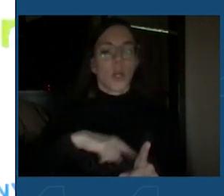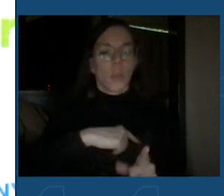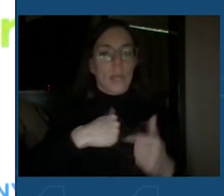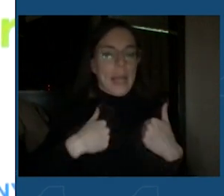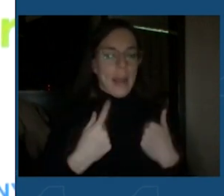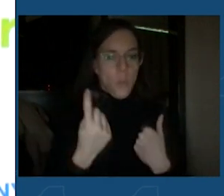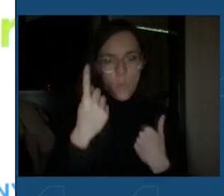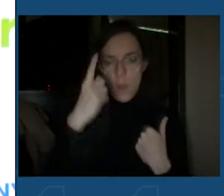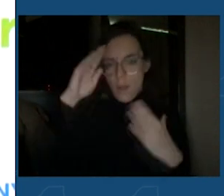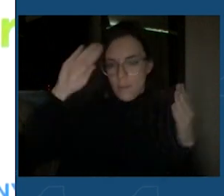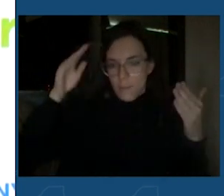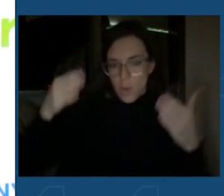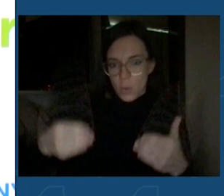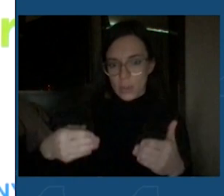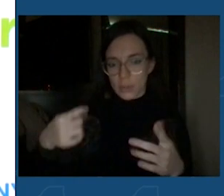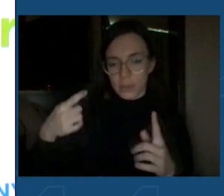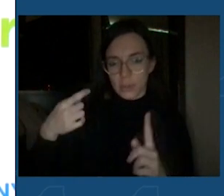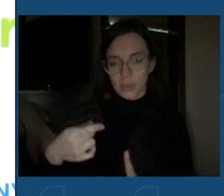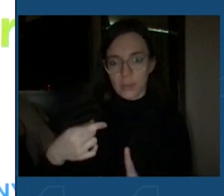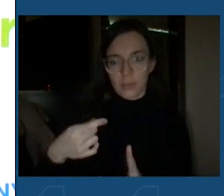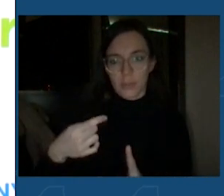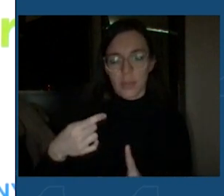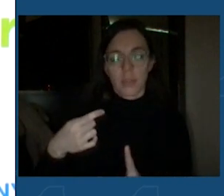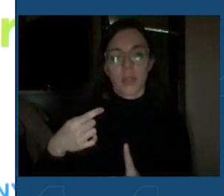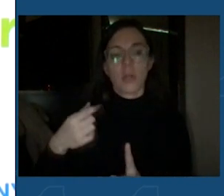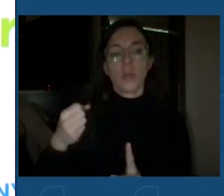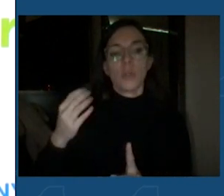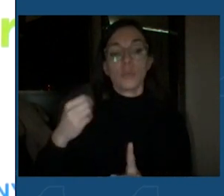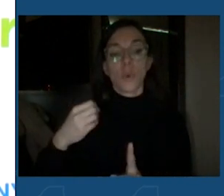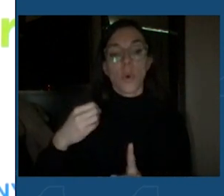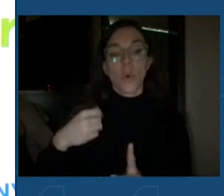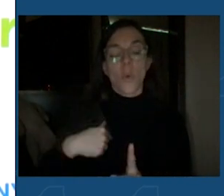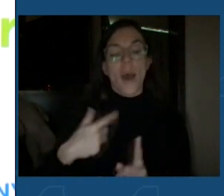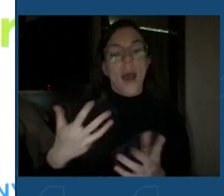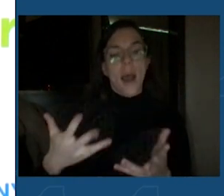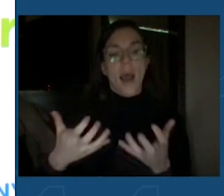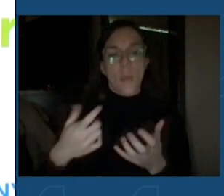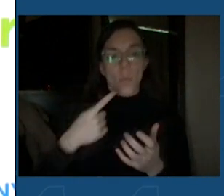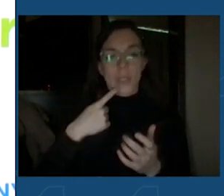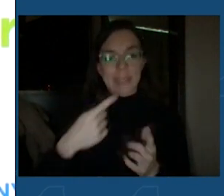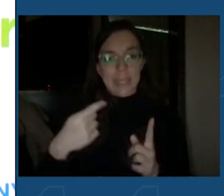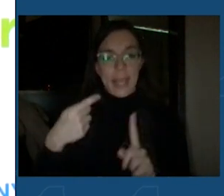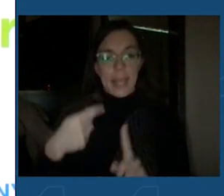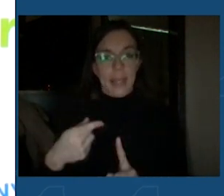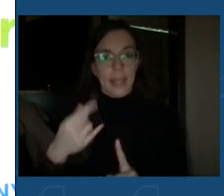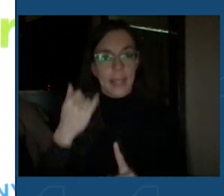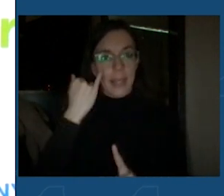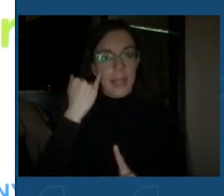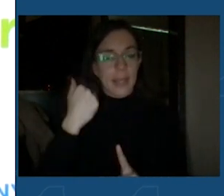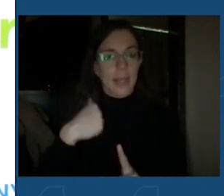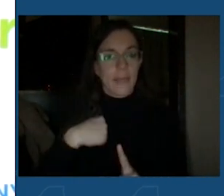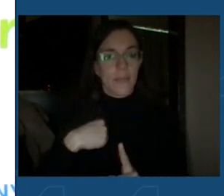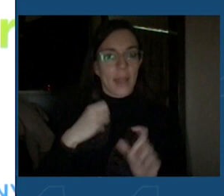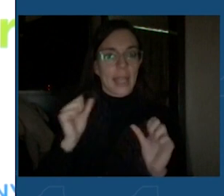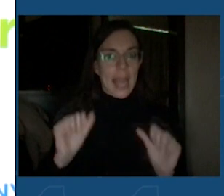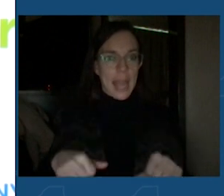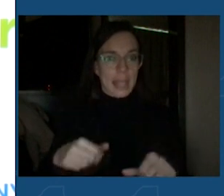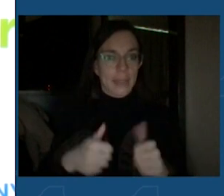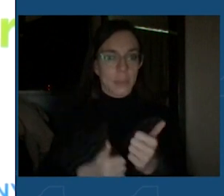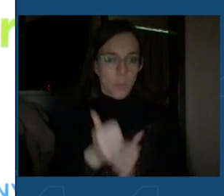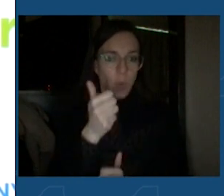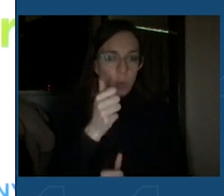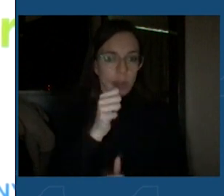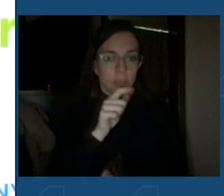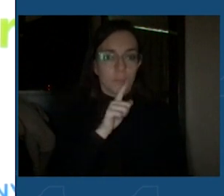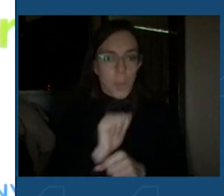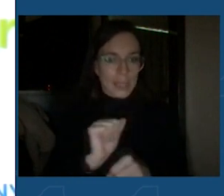focus. So I want to say, if I can, in terse practical terms,